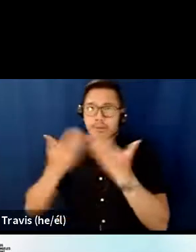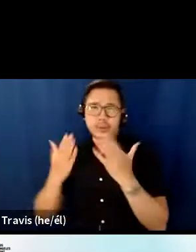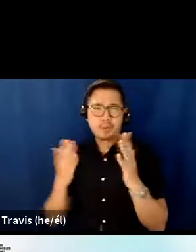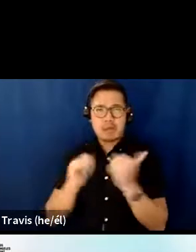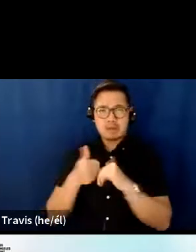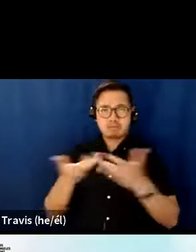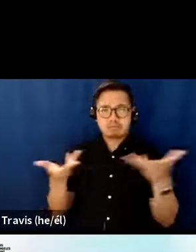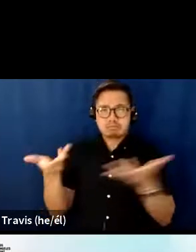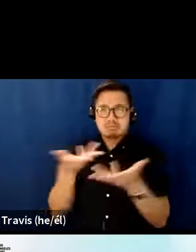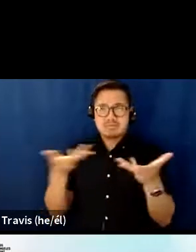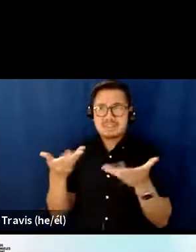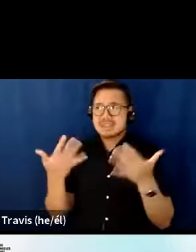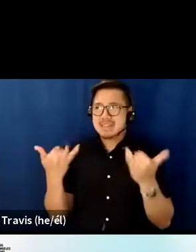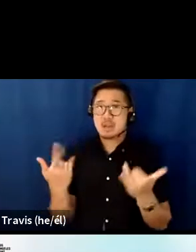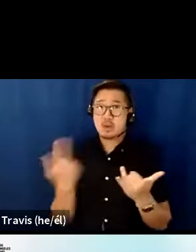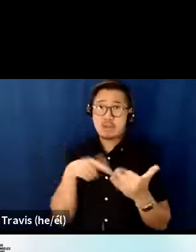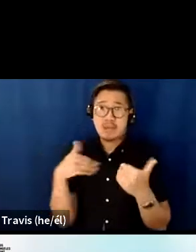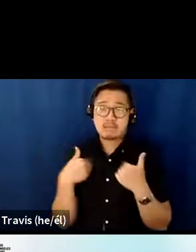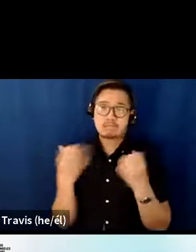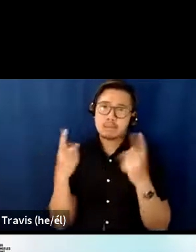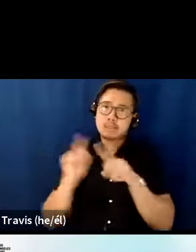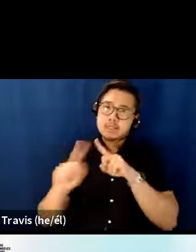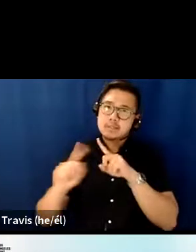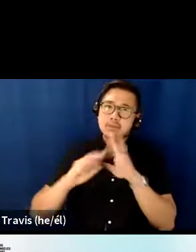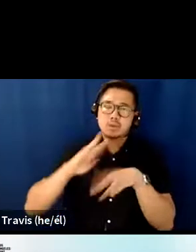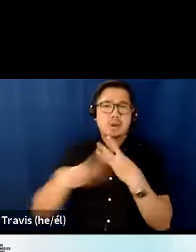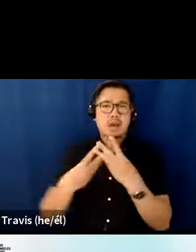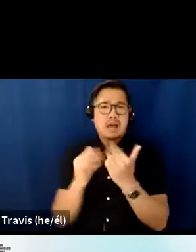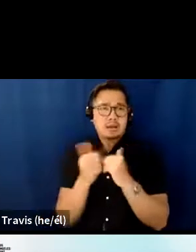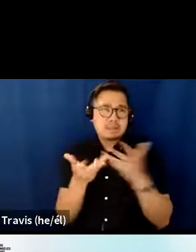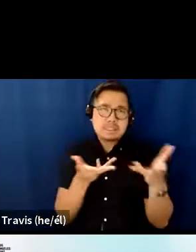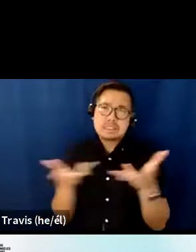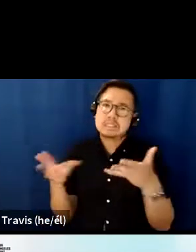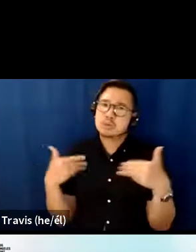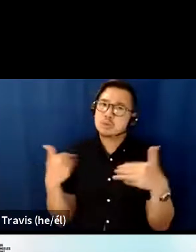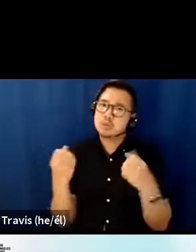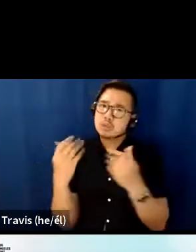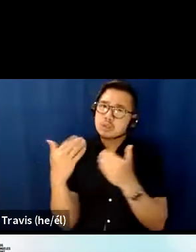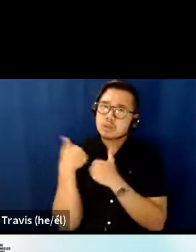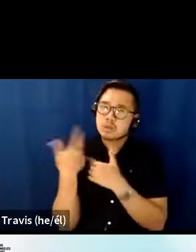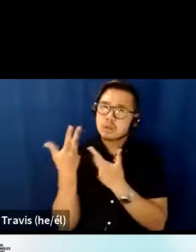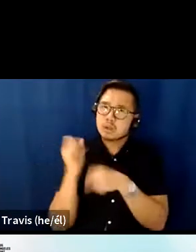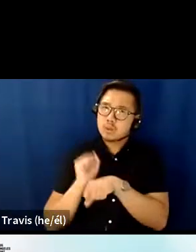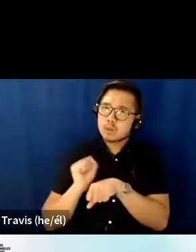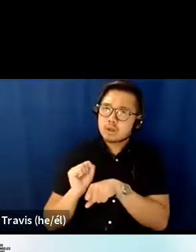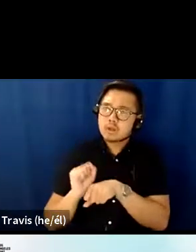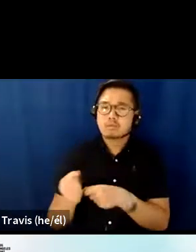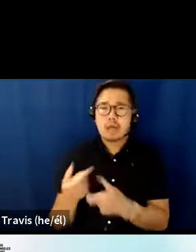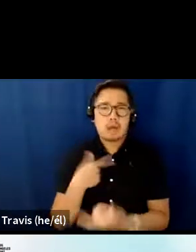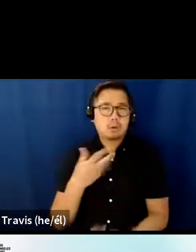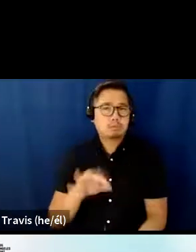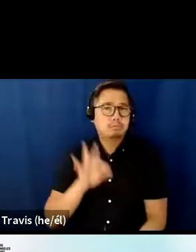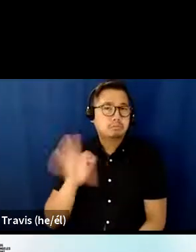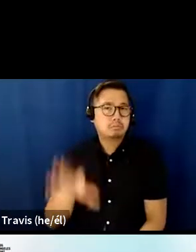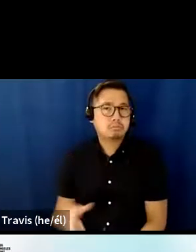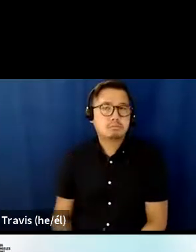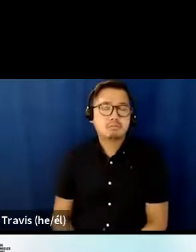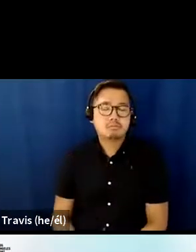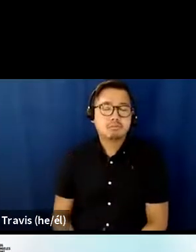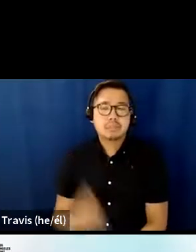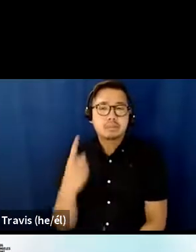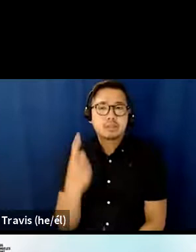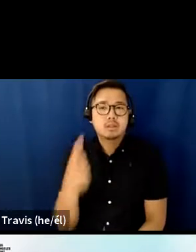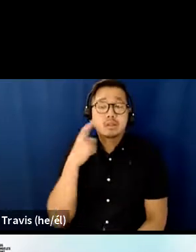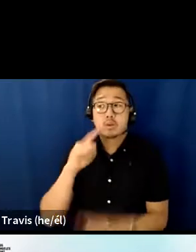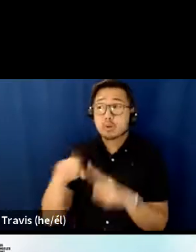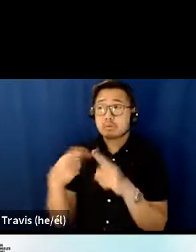four different worlds, if not more here. And that takes a lot too. So I wanted to, you know, put us on to that. So those are some of the thoughts that just came up out of what you all